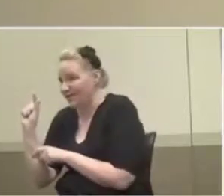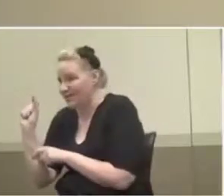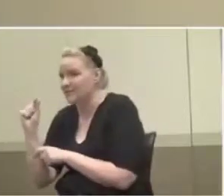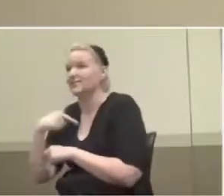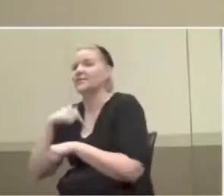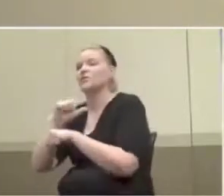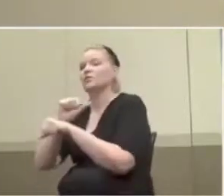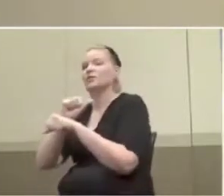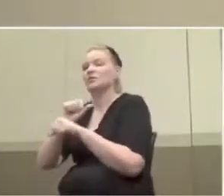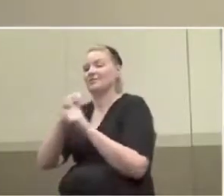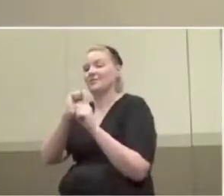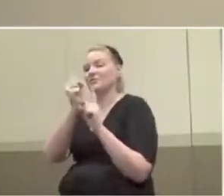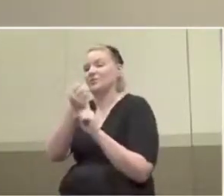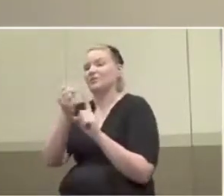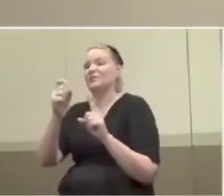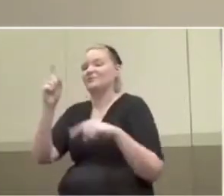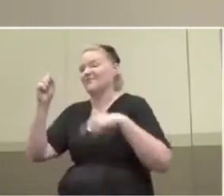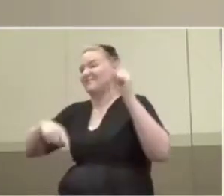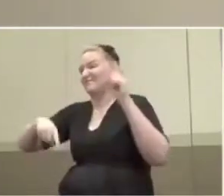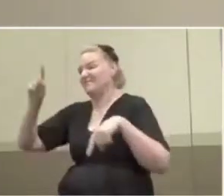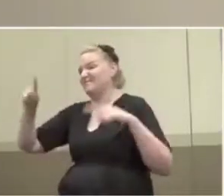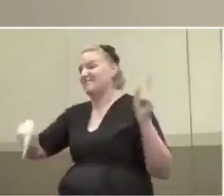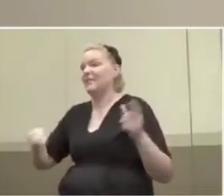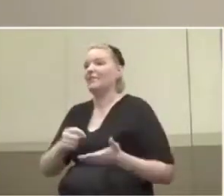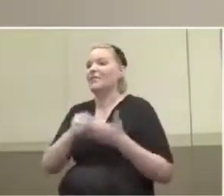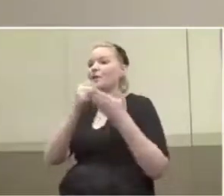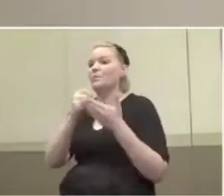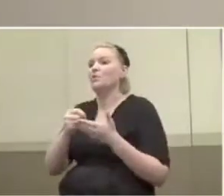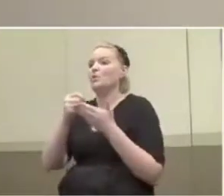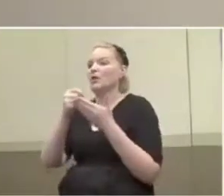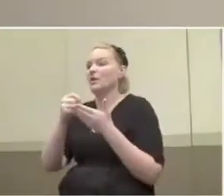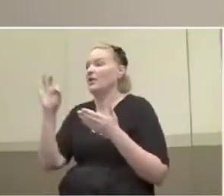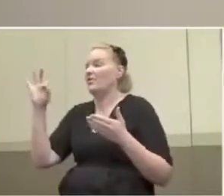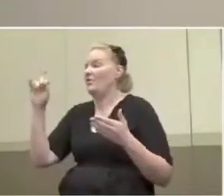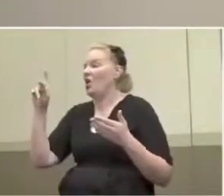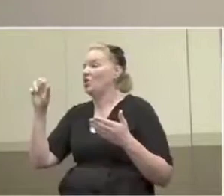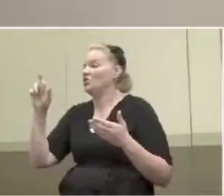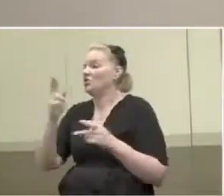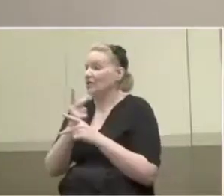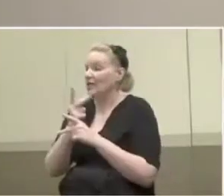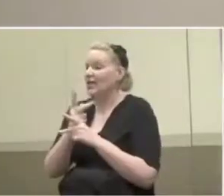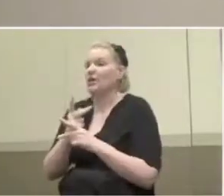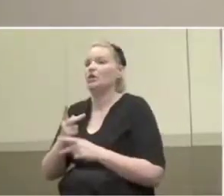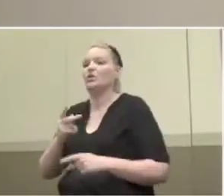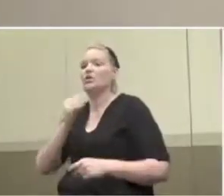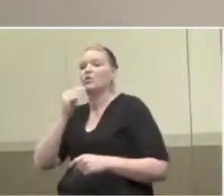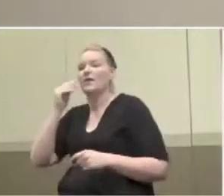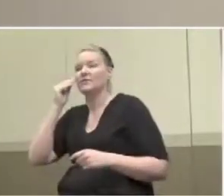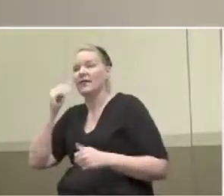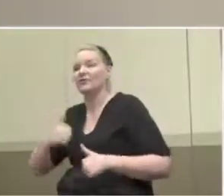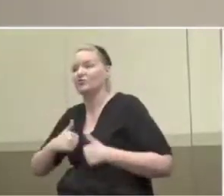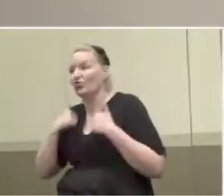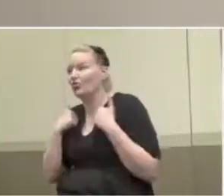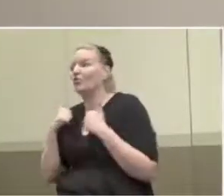variety of different settings, everything from therapeutic foster care to residential treatment centers, inpatient,